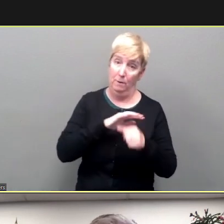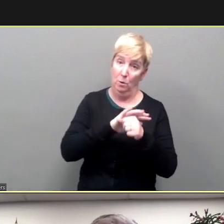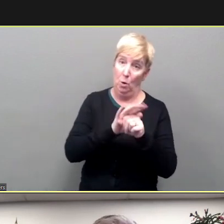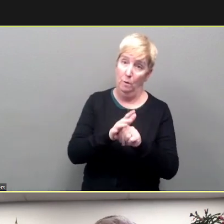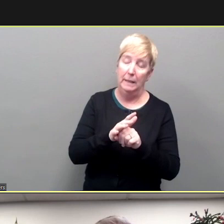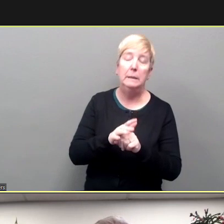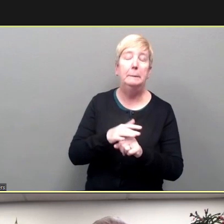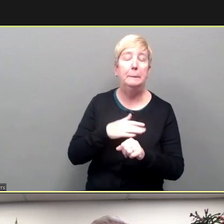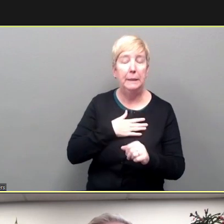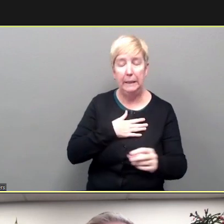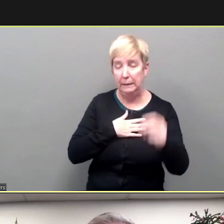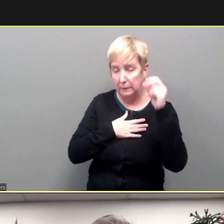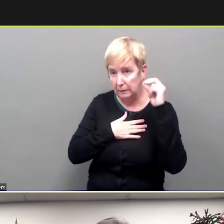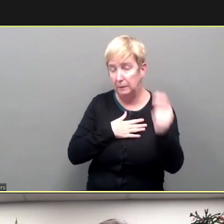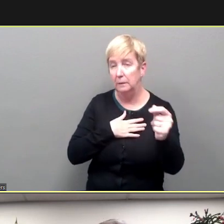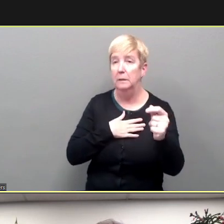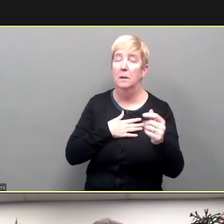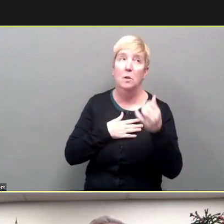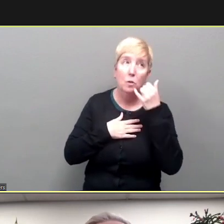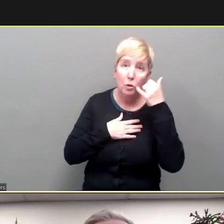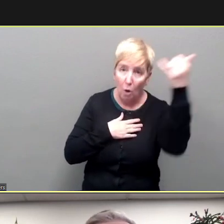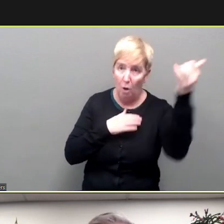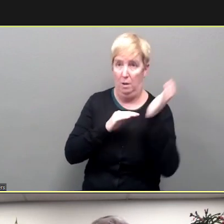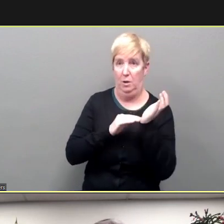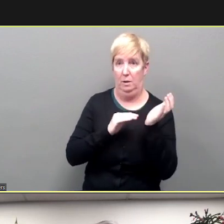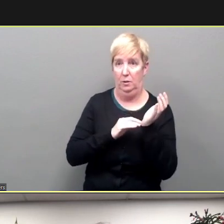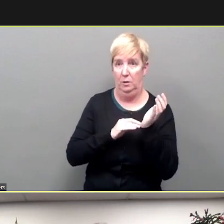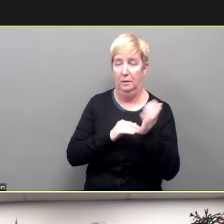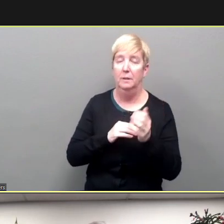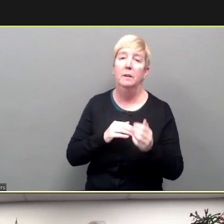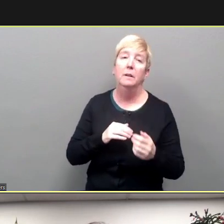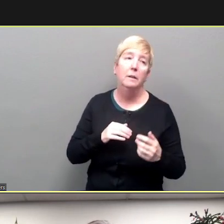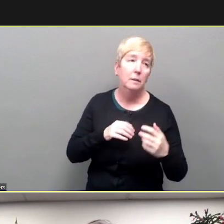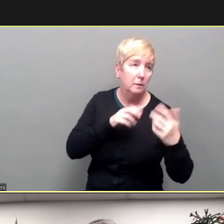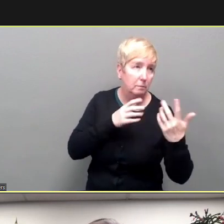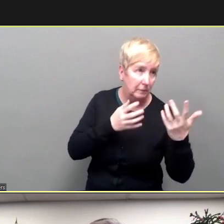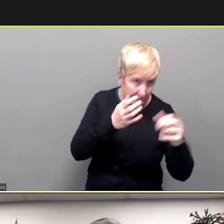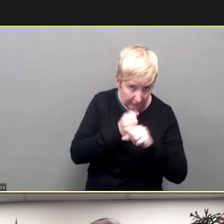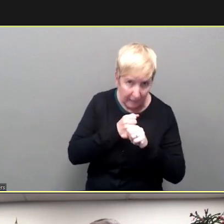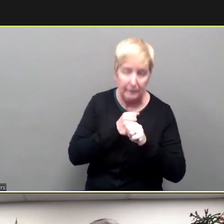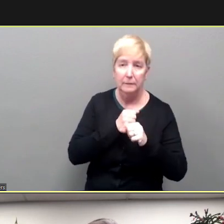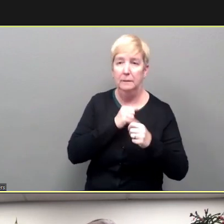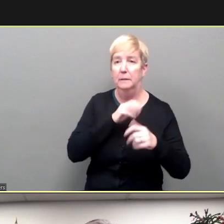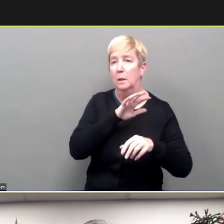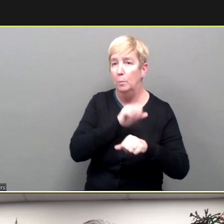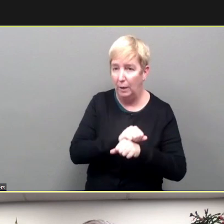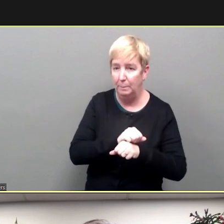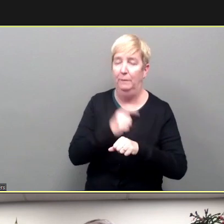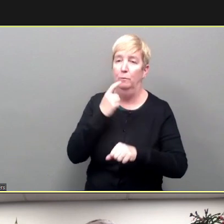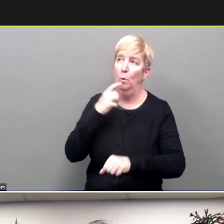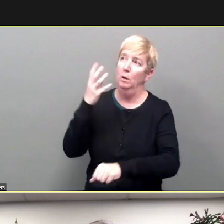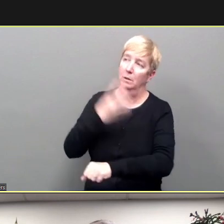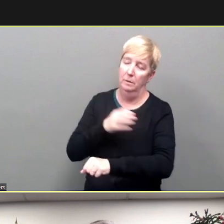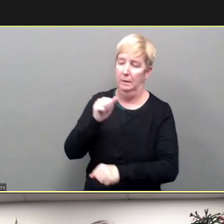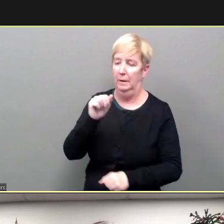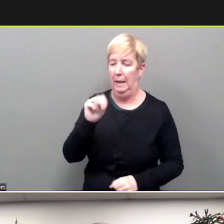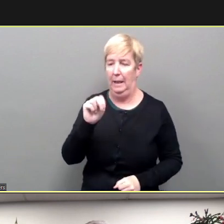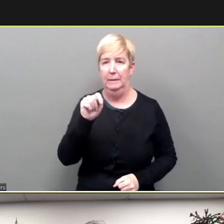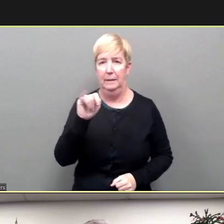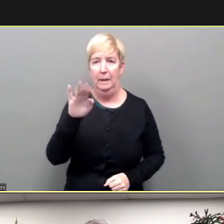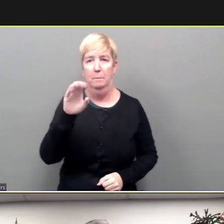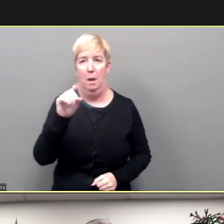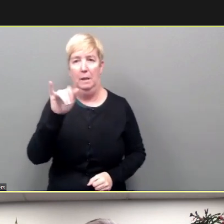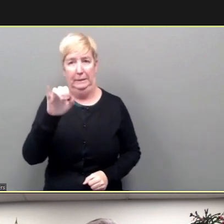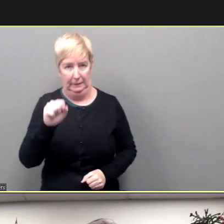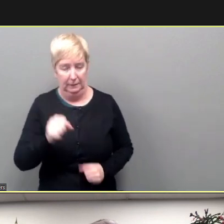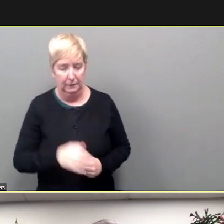Get online, call your doctor, call your provider, get scheduled for monoclonal antibody treatment. And then all